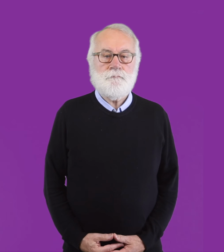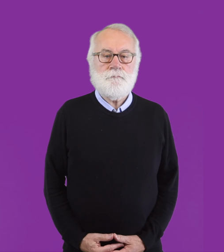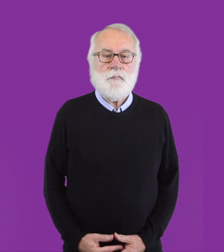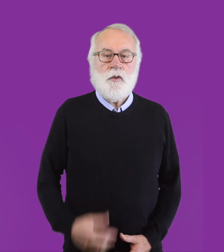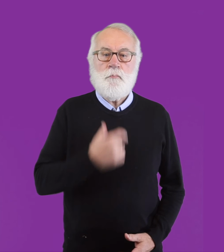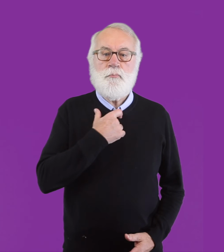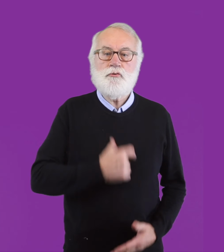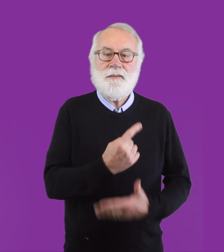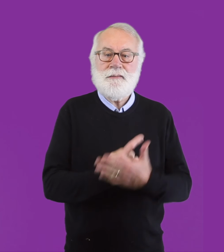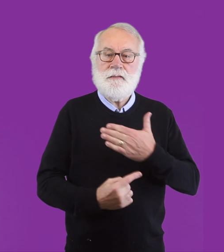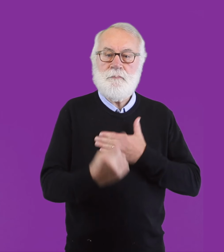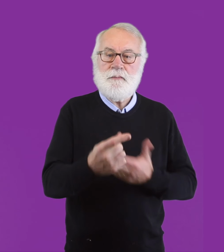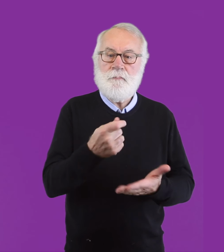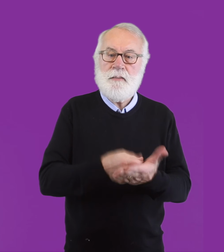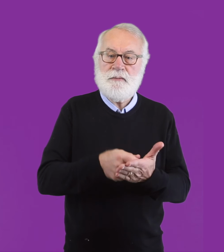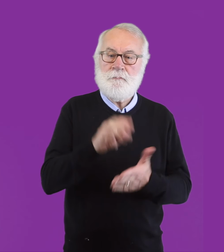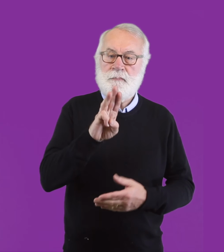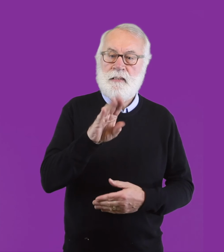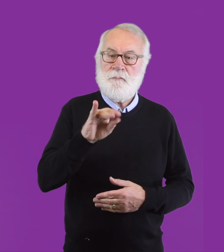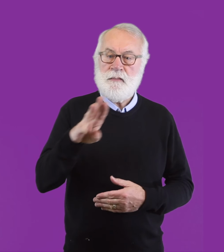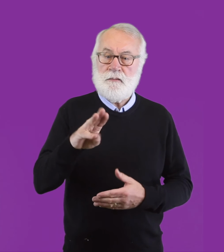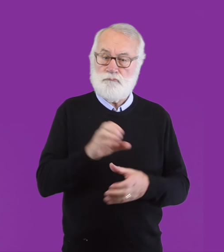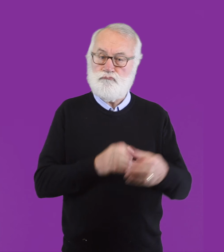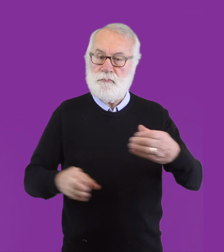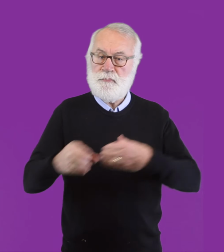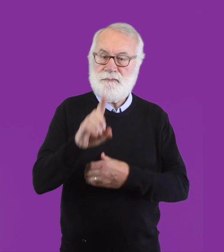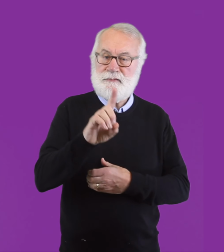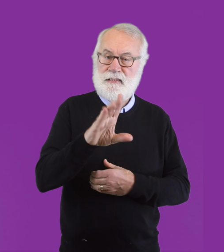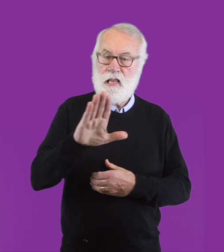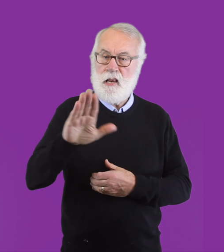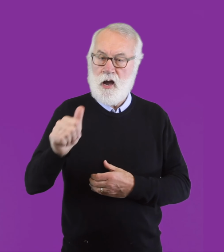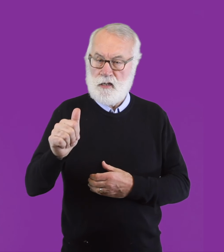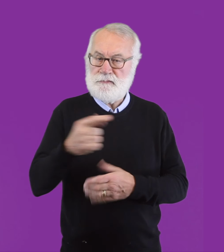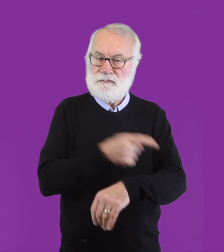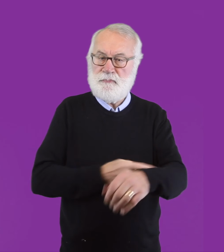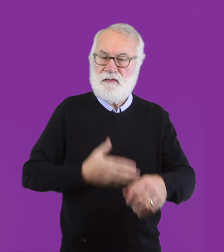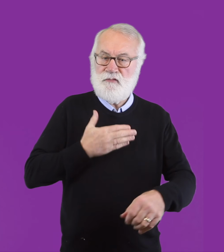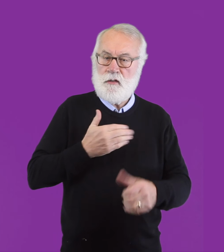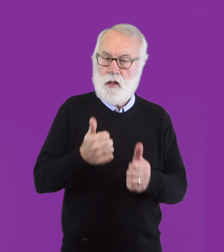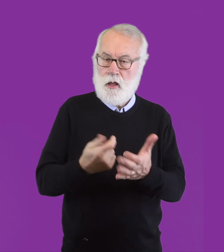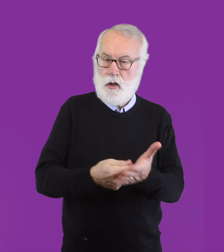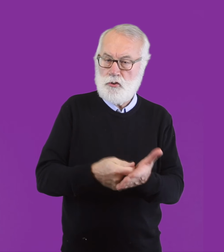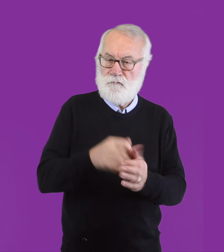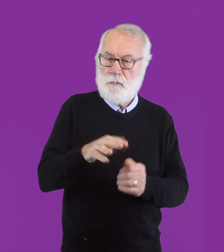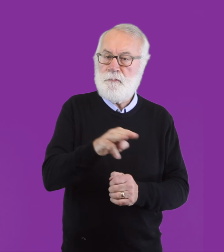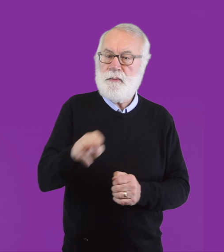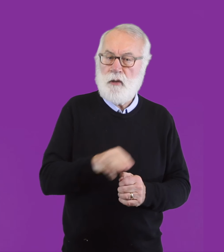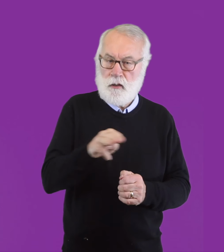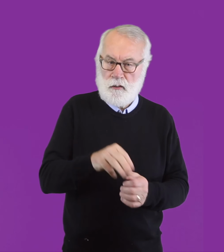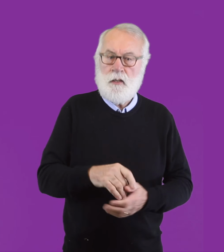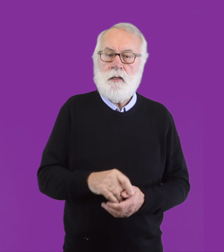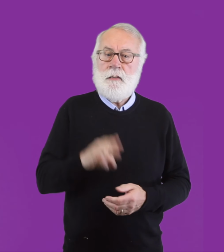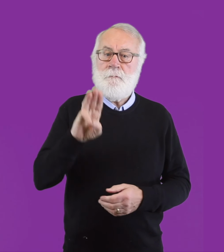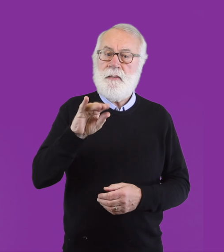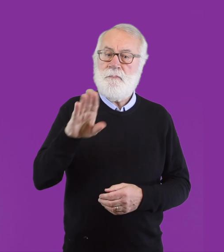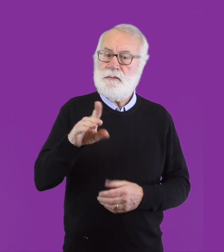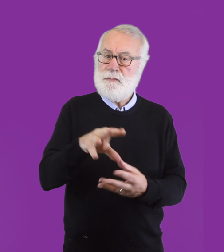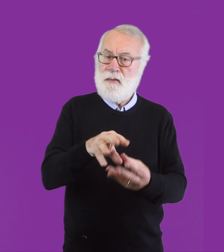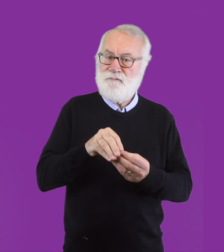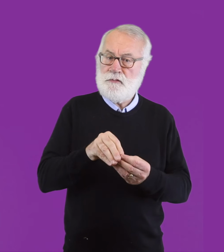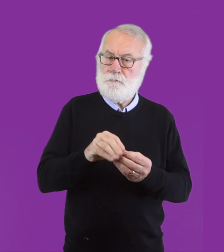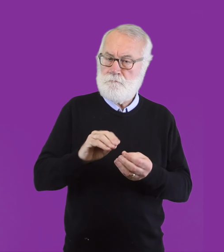Personal Independence Payment has replaced Disability Living Allowance for people of working age. PIP is a benefit